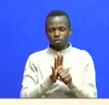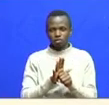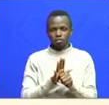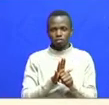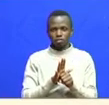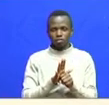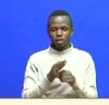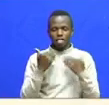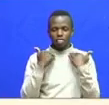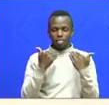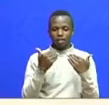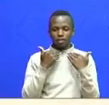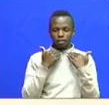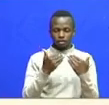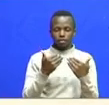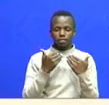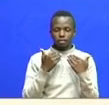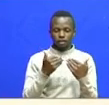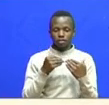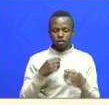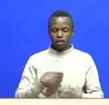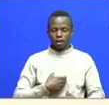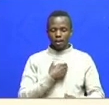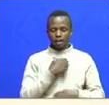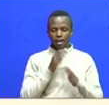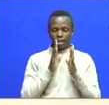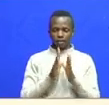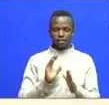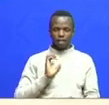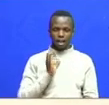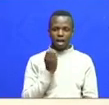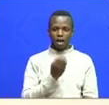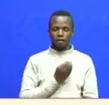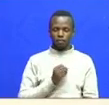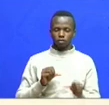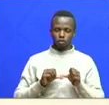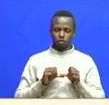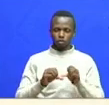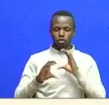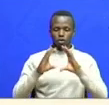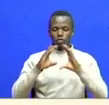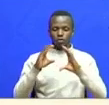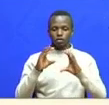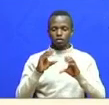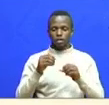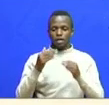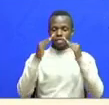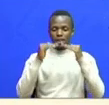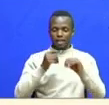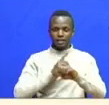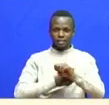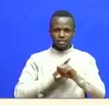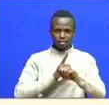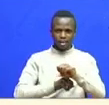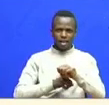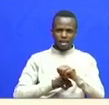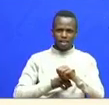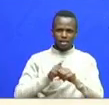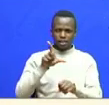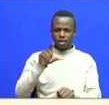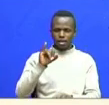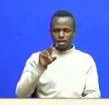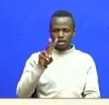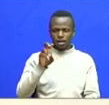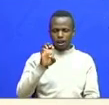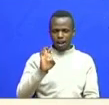Thank you so much, Mr. Bagon, for the wonderful insights that you've continued to give us. And I do hope next time you'll be able to come live. And thank you